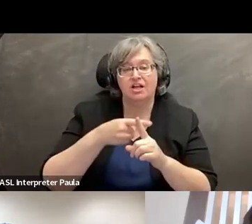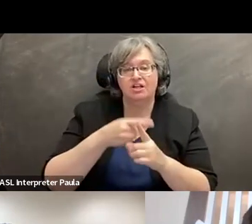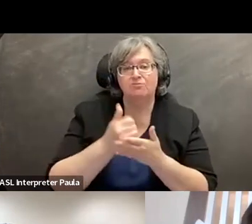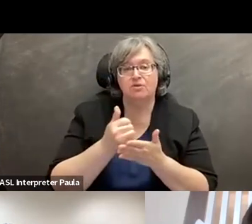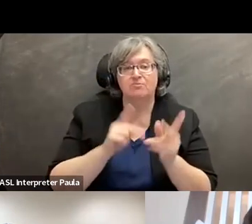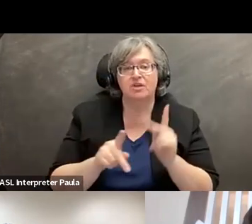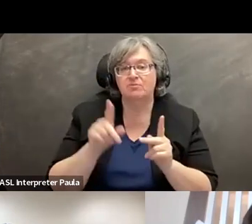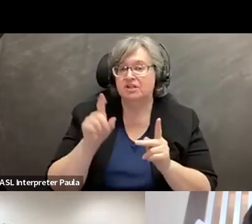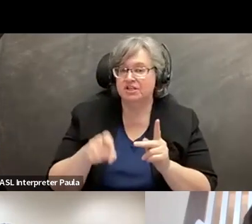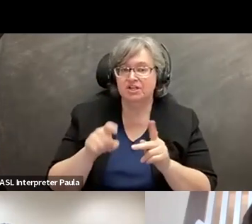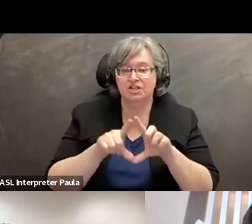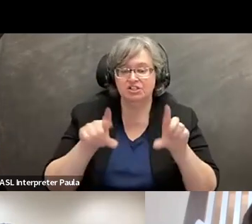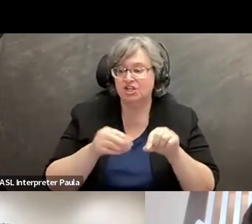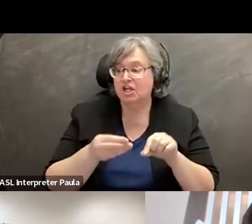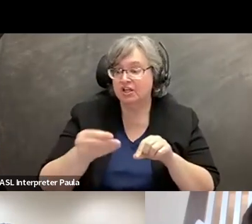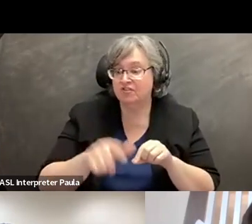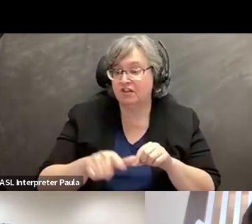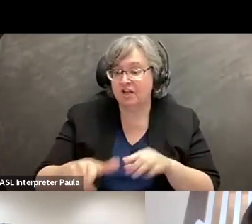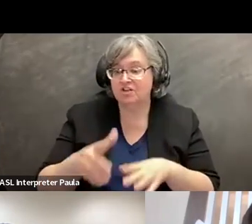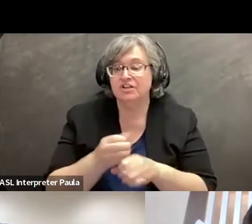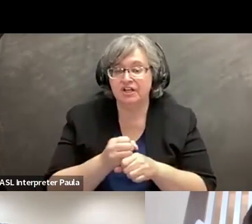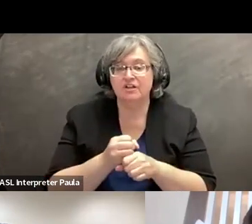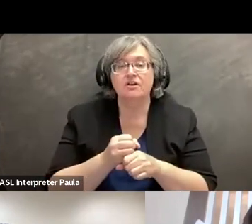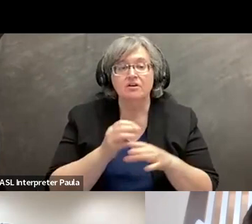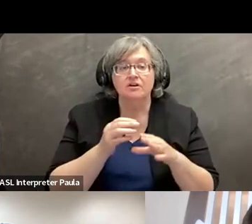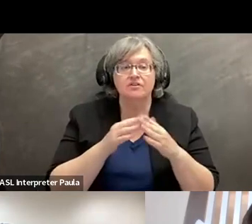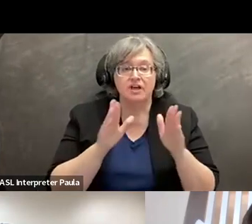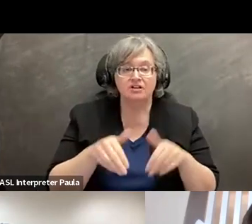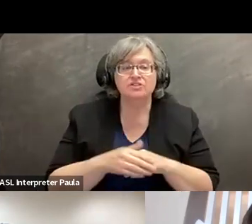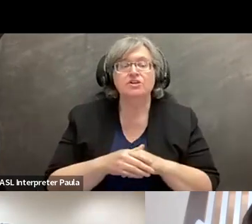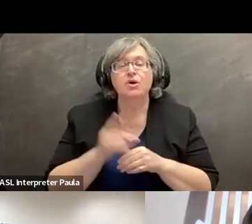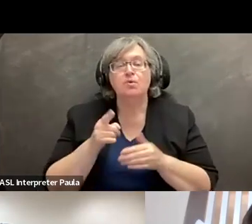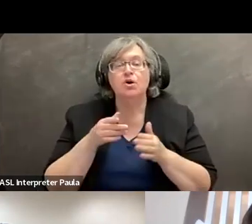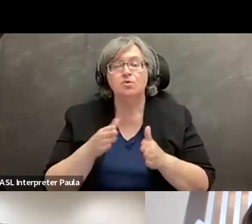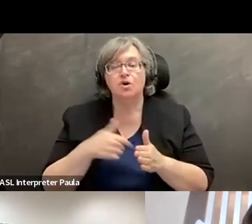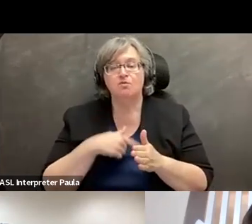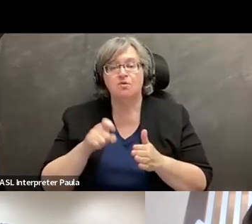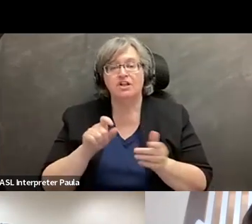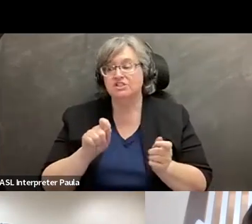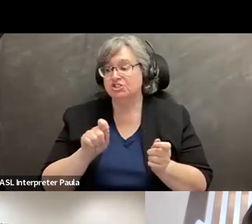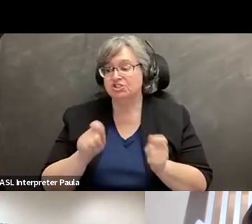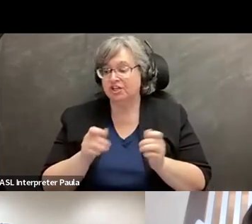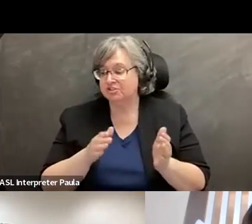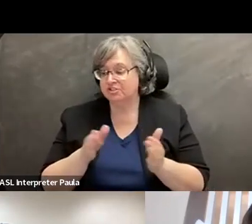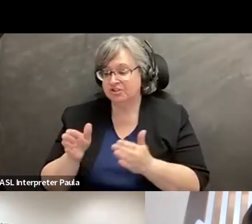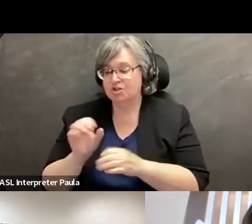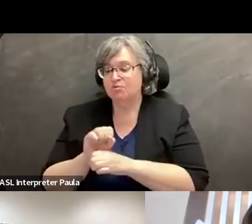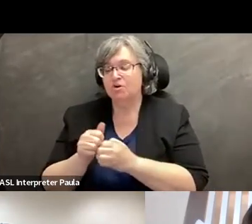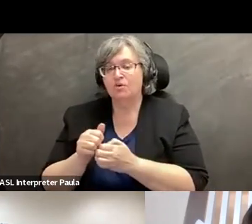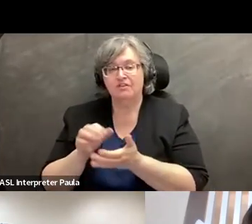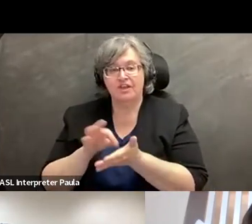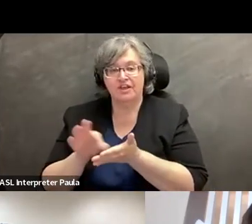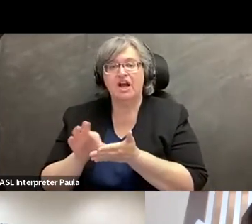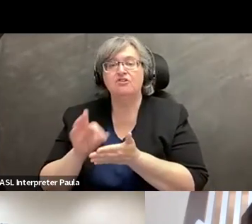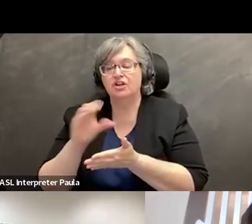needed a check to get to a landlord in order to secure their housing. And so one of the ways that we had to shift was working with our accounting firm to